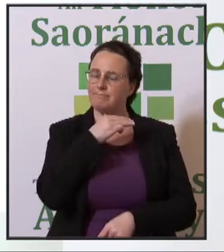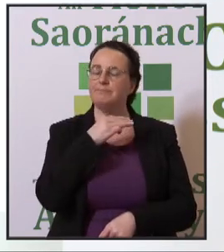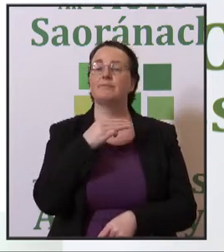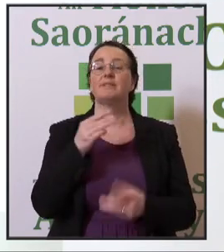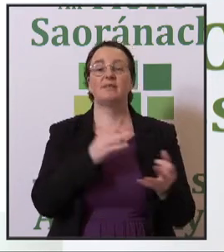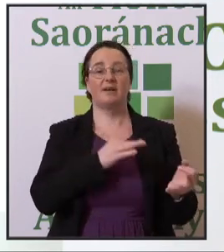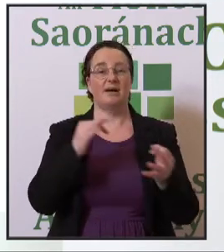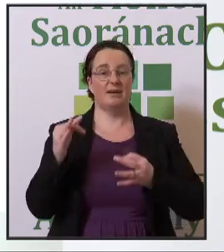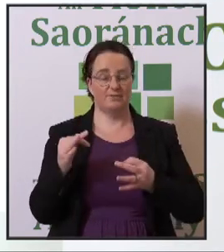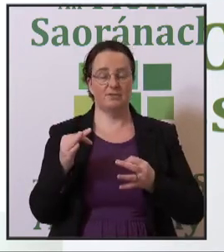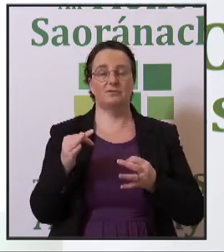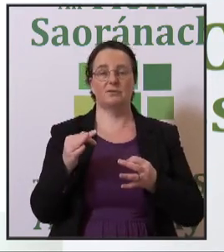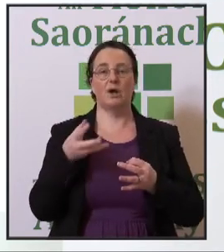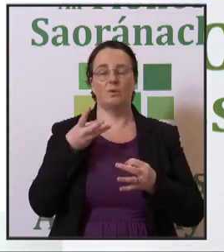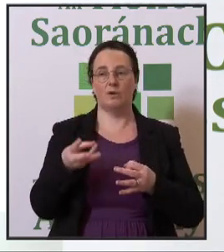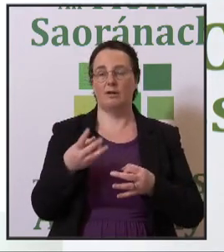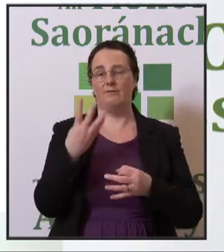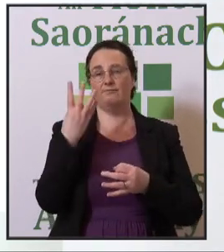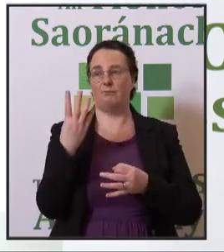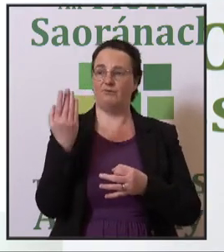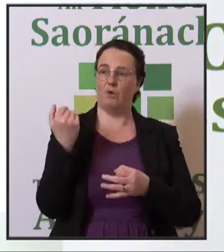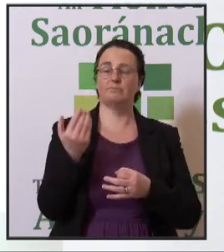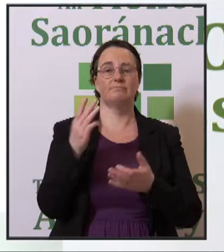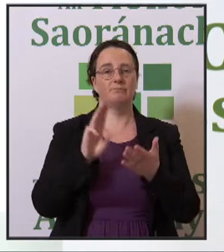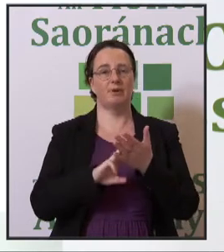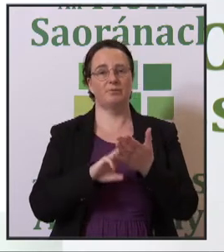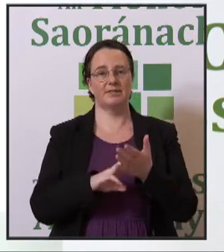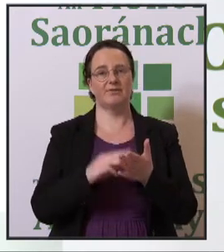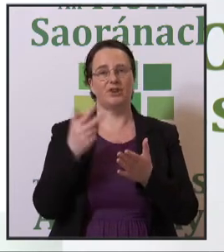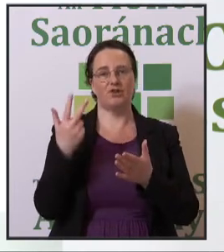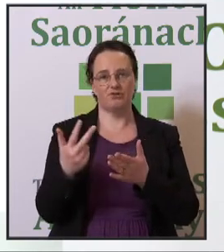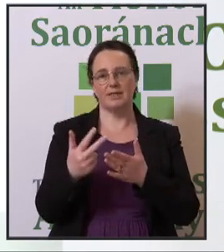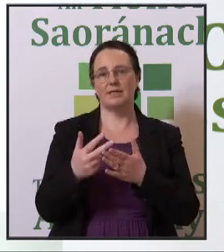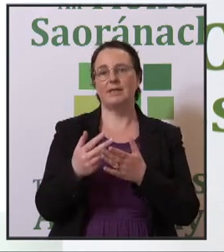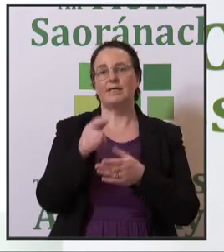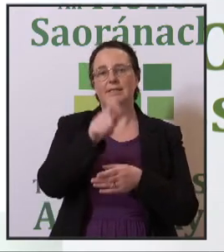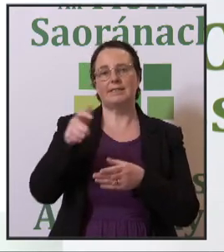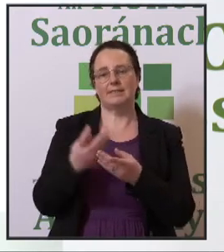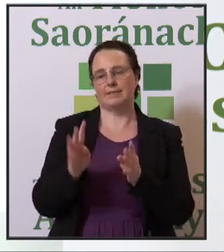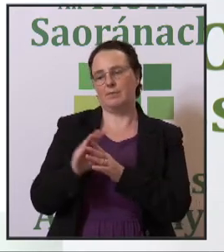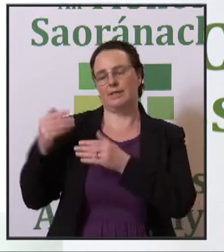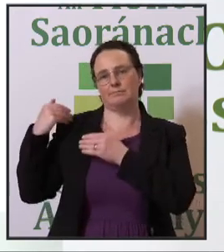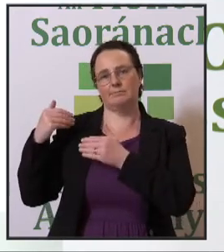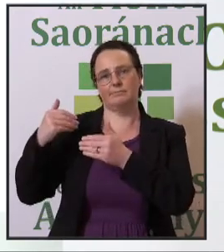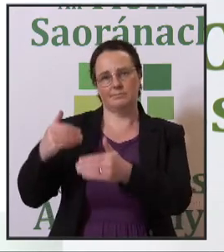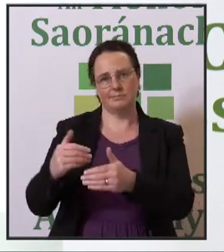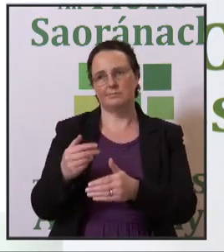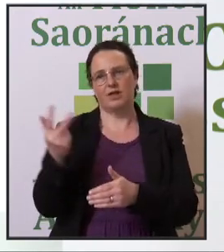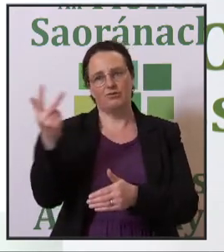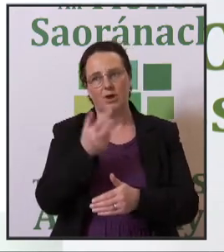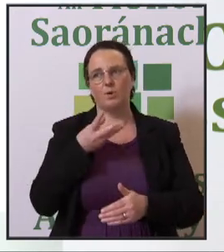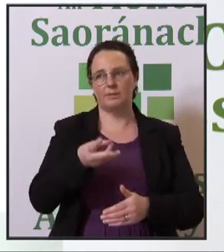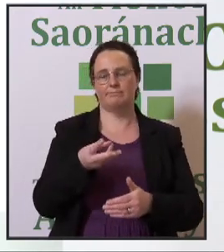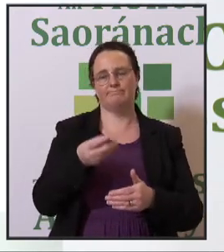we'll hear from former members of the three previous citizens' assemblies who'll share their experience with us and offer